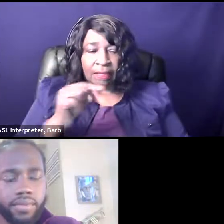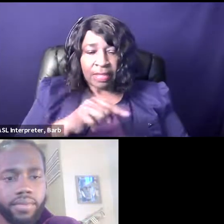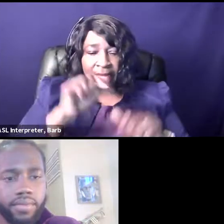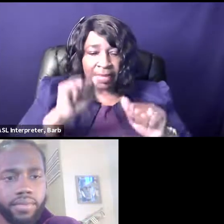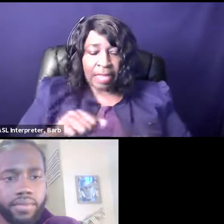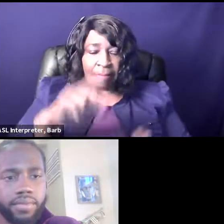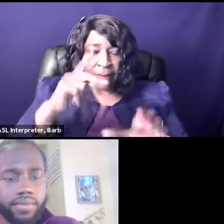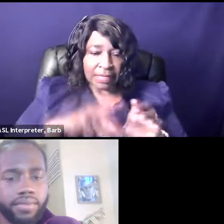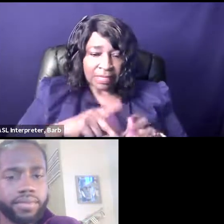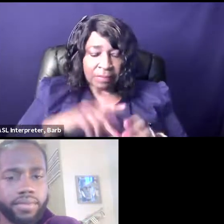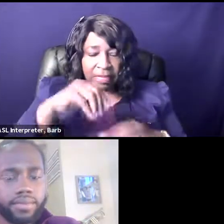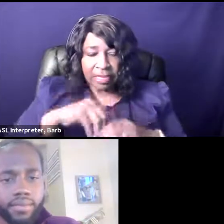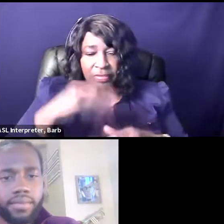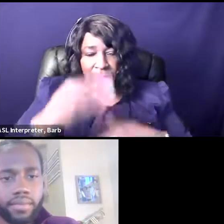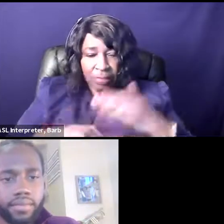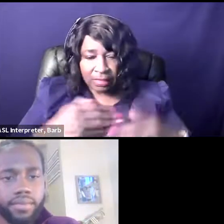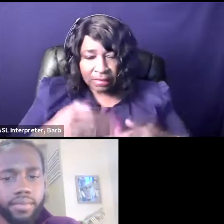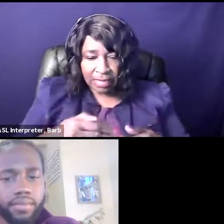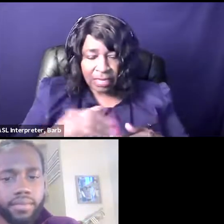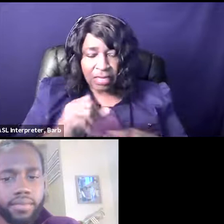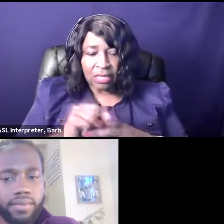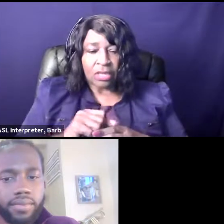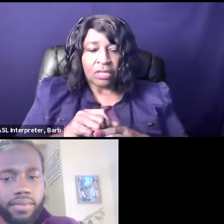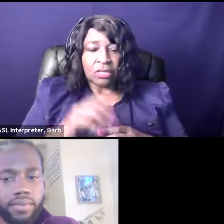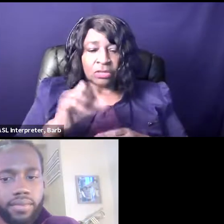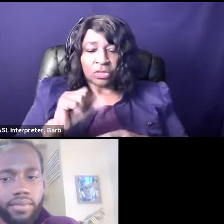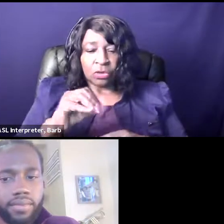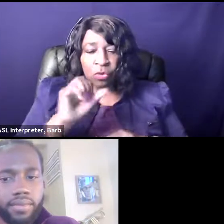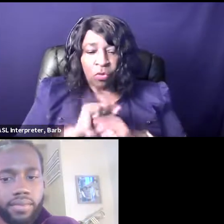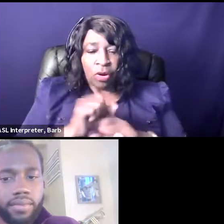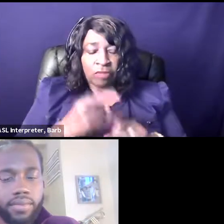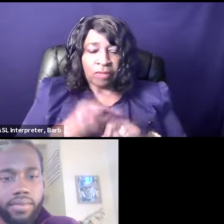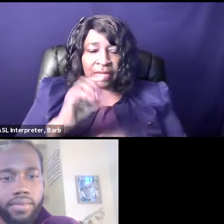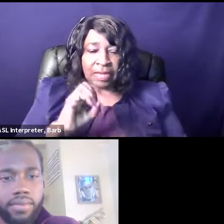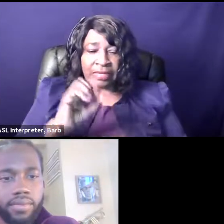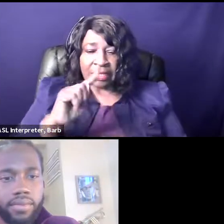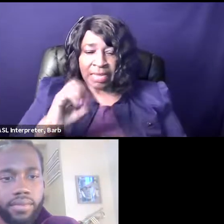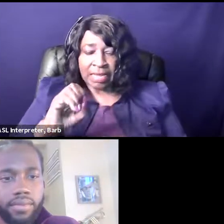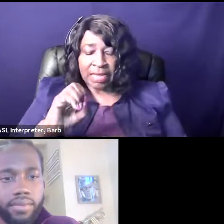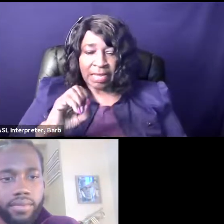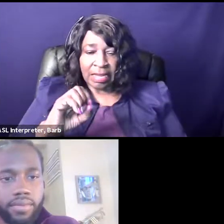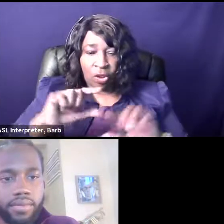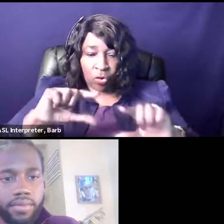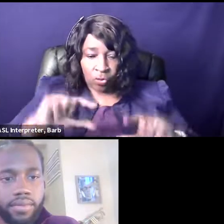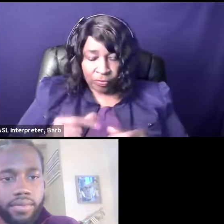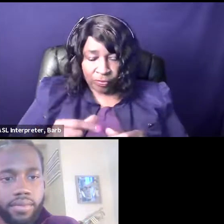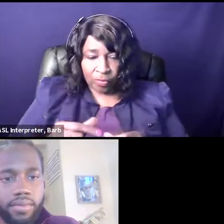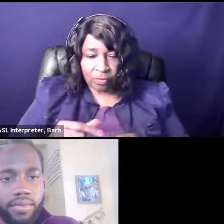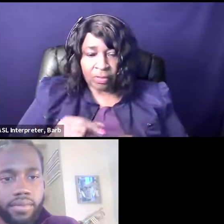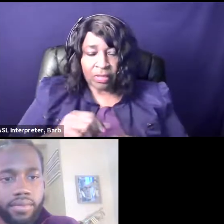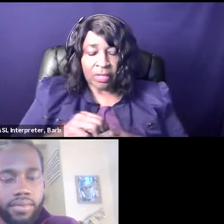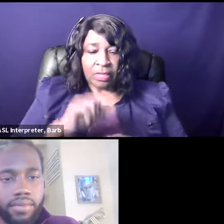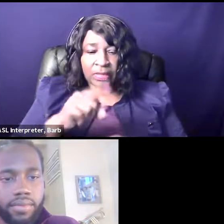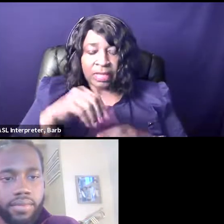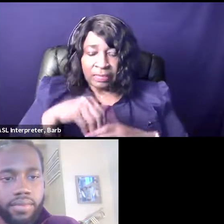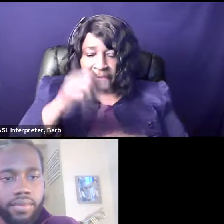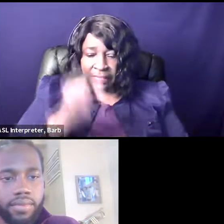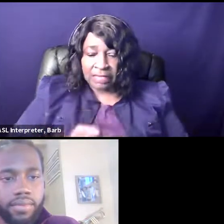in that process. And so the Work for Me DTE movement, there's some movements in, like I say, in the